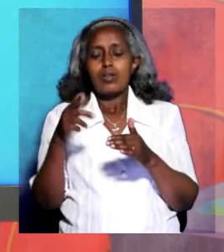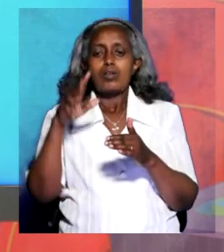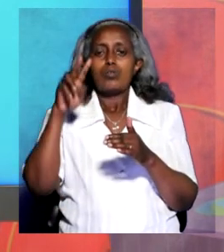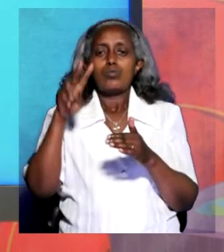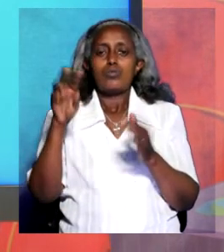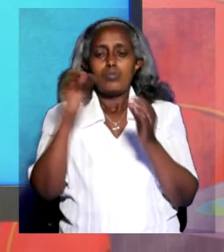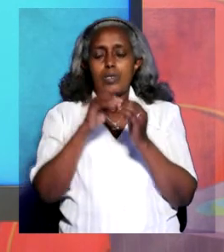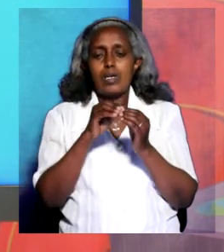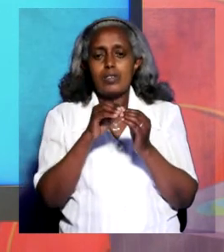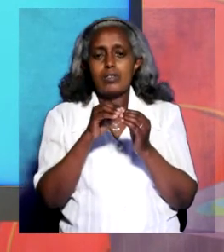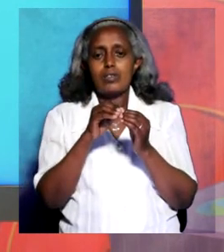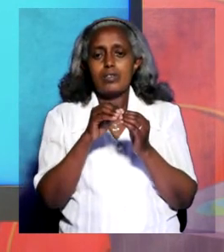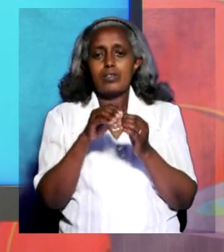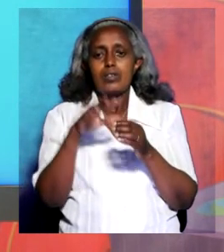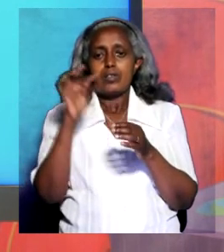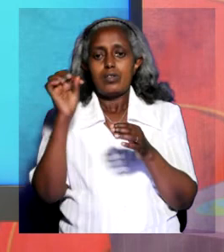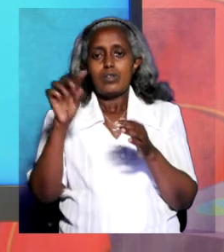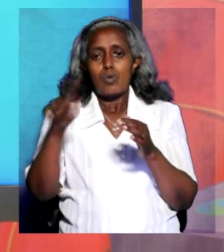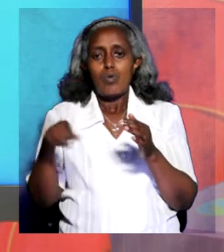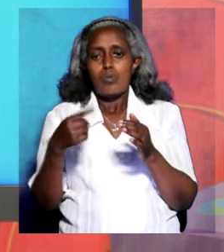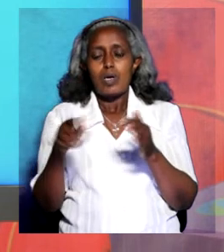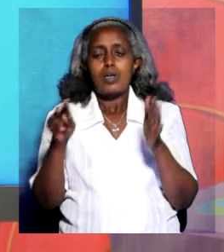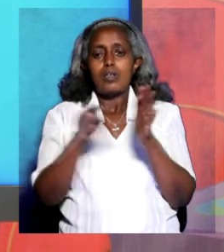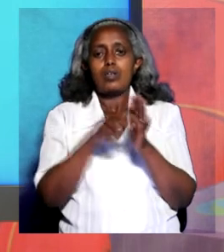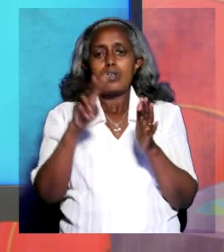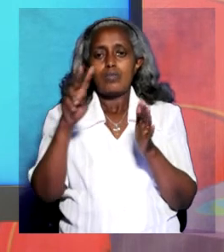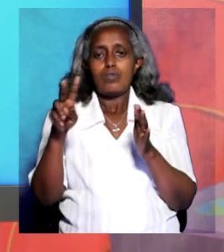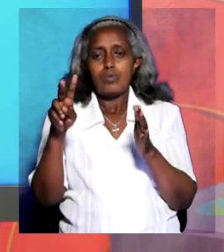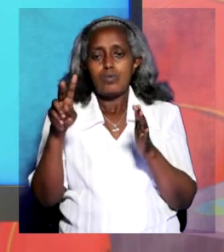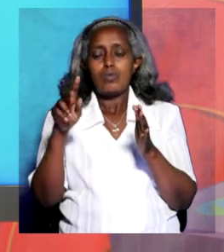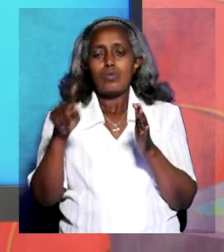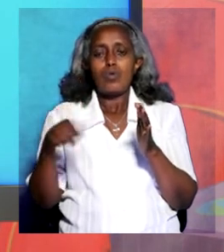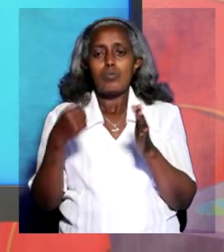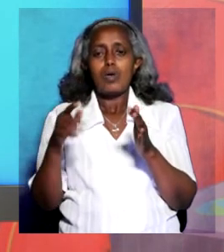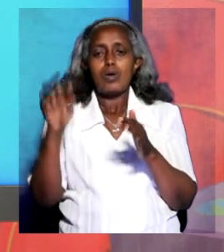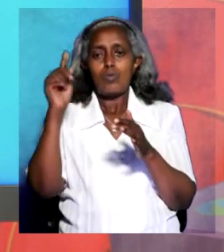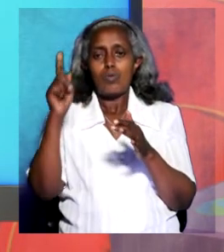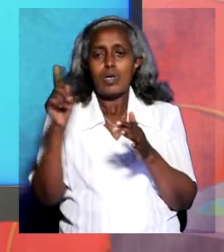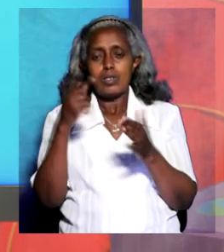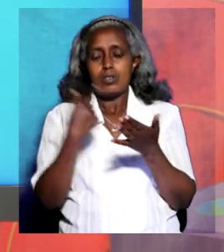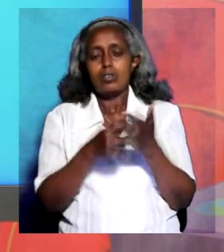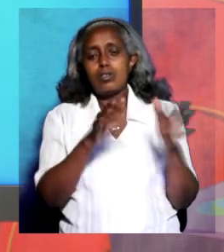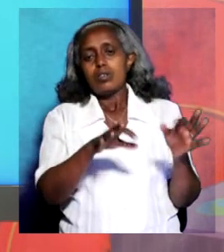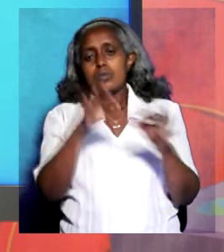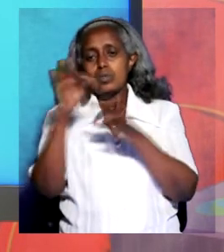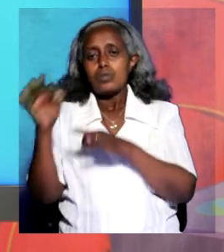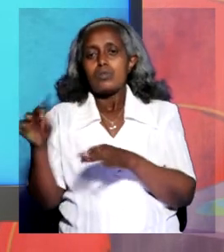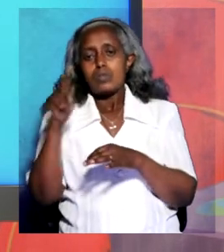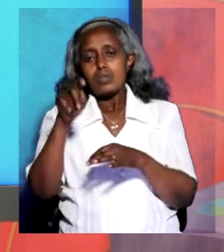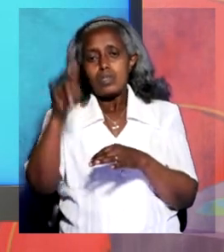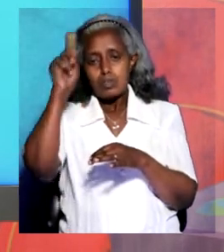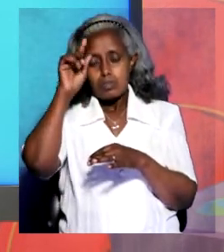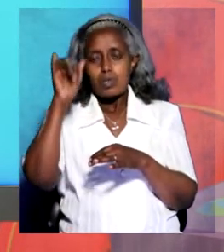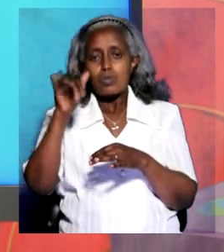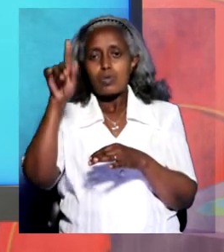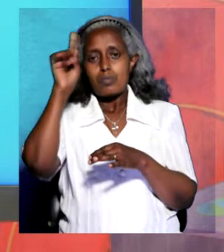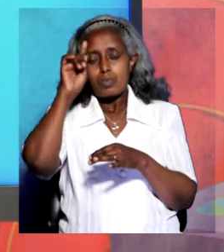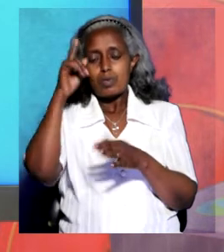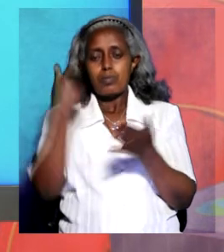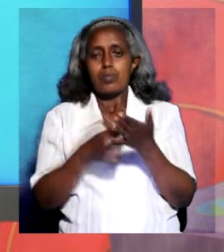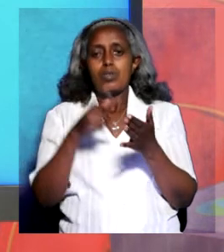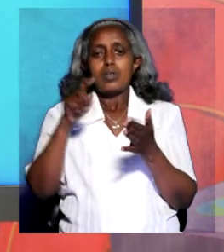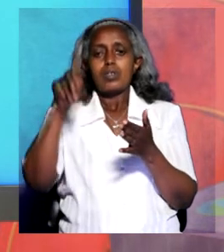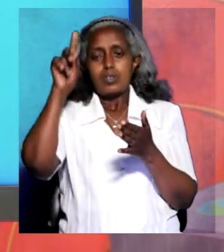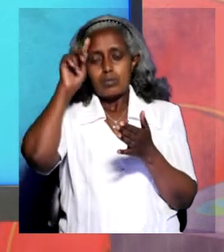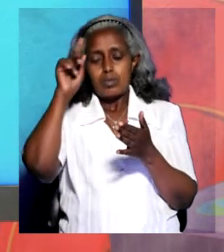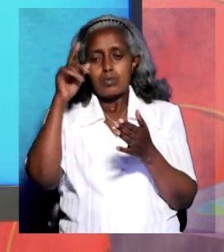3,2 plus t, negative 2,1. Substituting x prime in y prime, we have found x prime